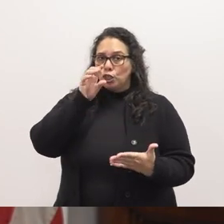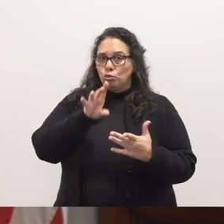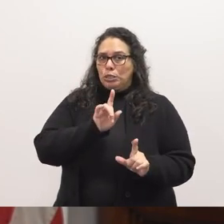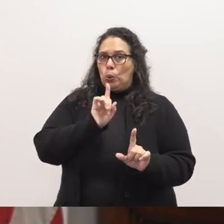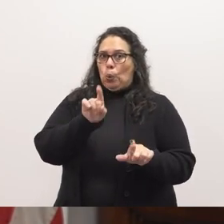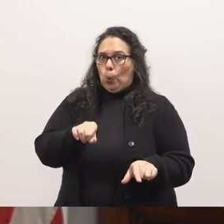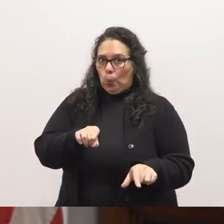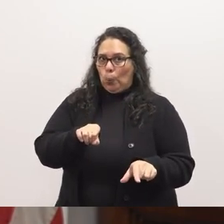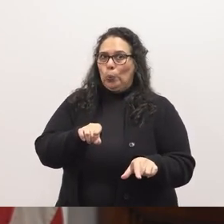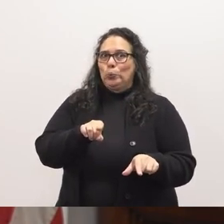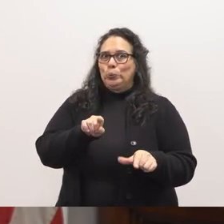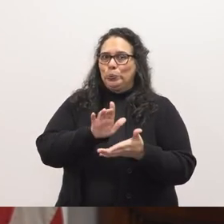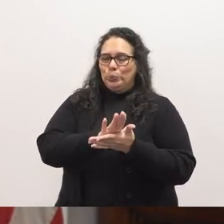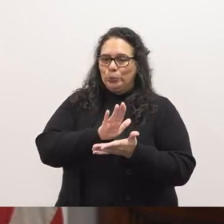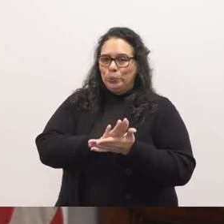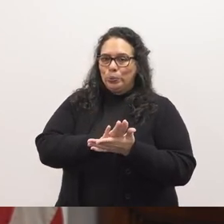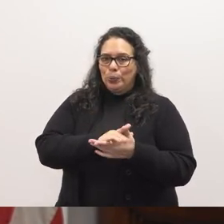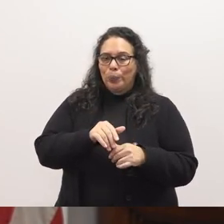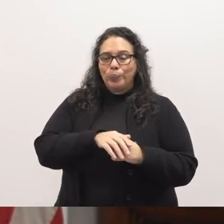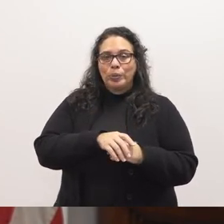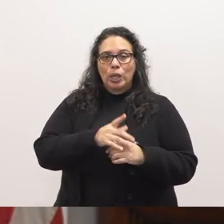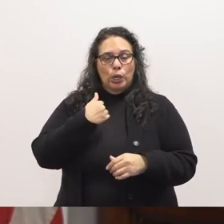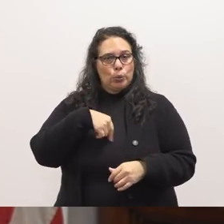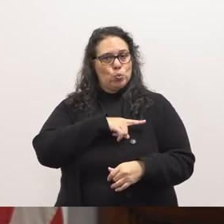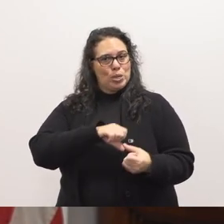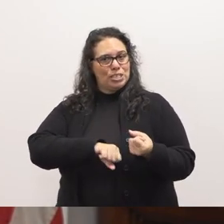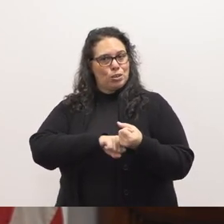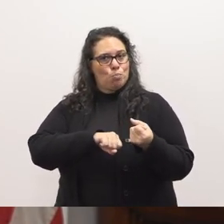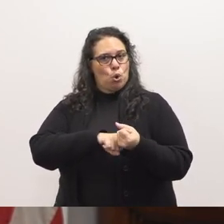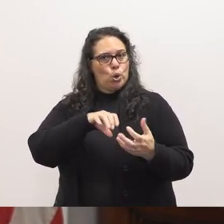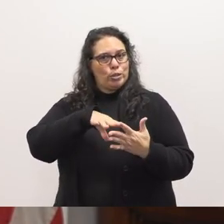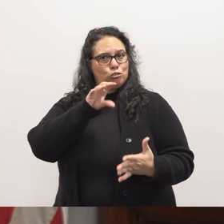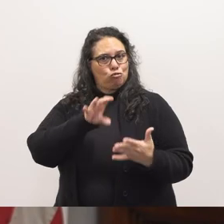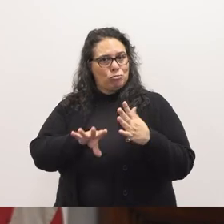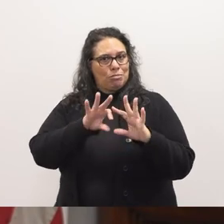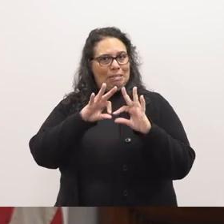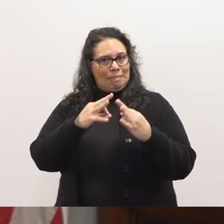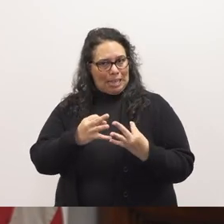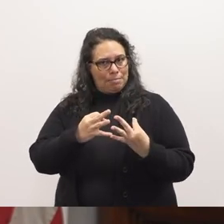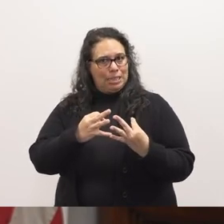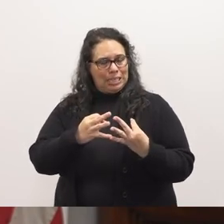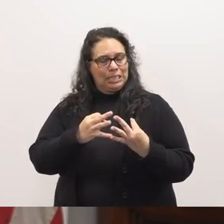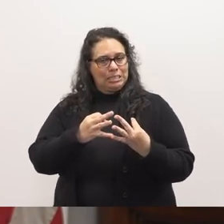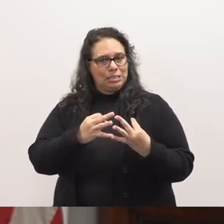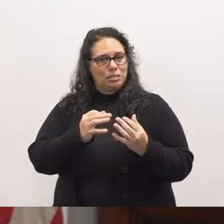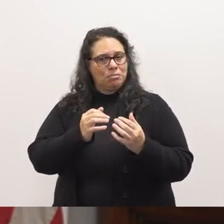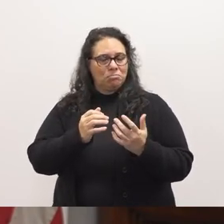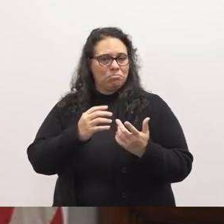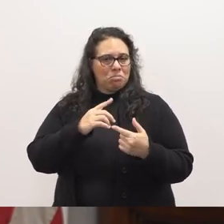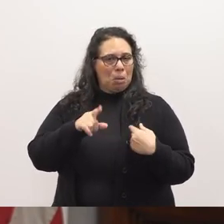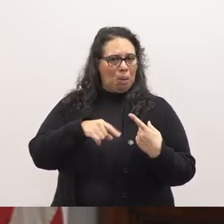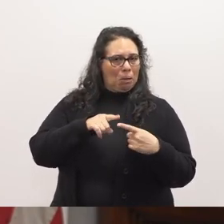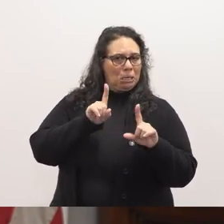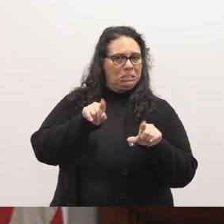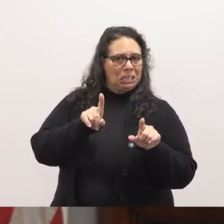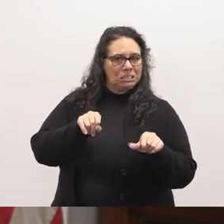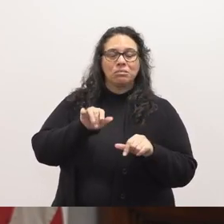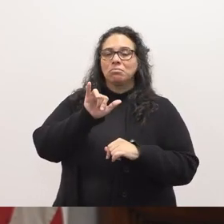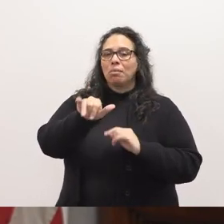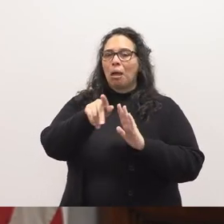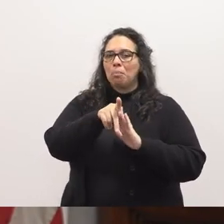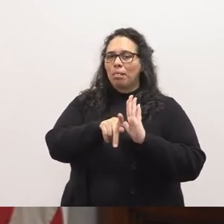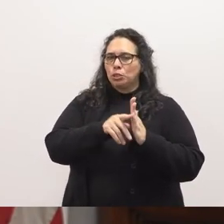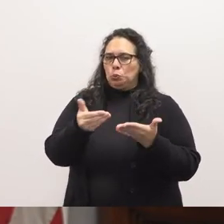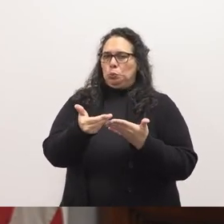to school and that we support students and families around attendance. So that policy